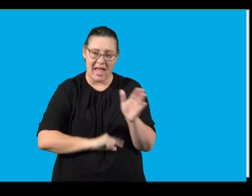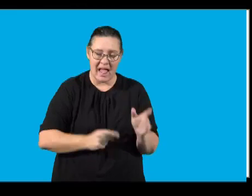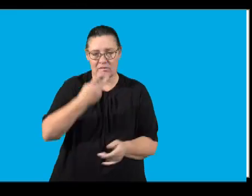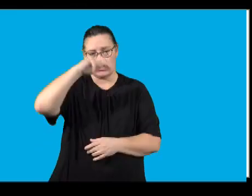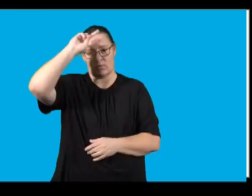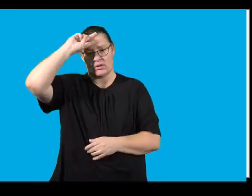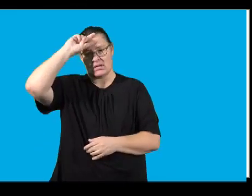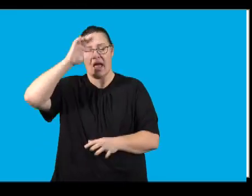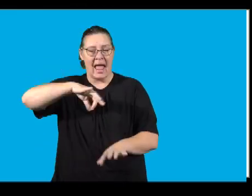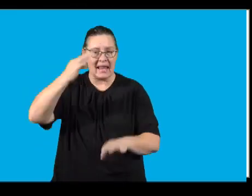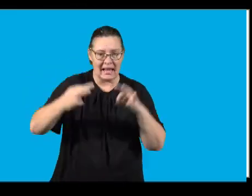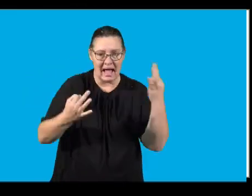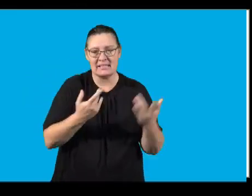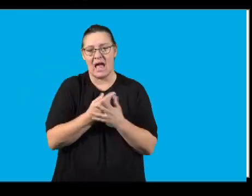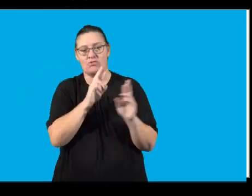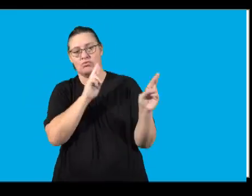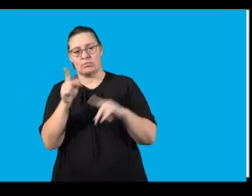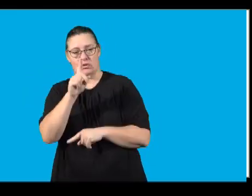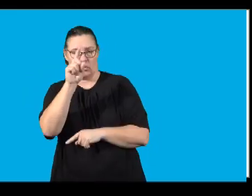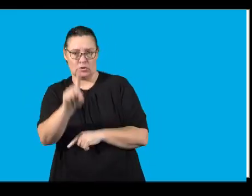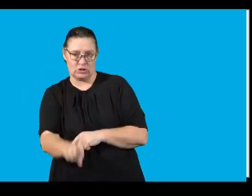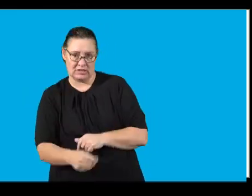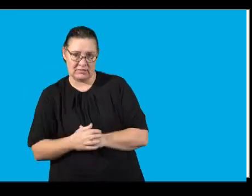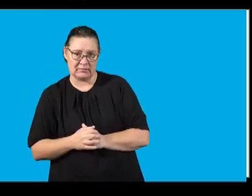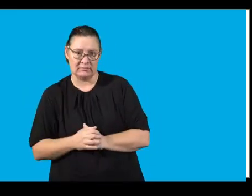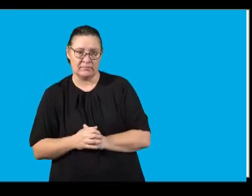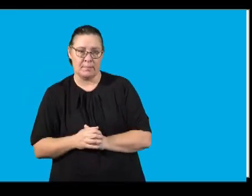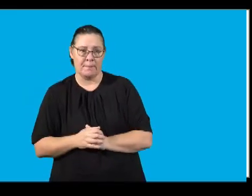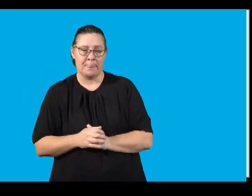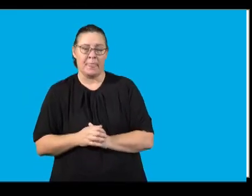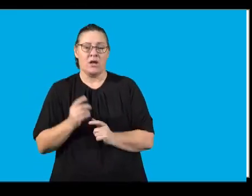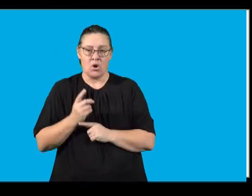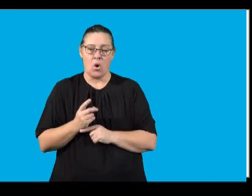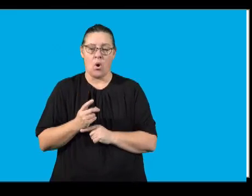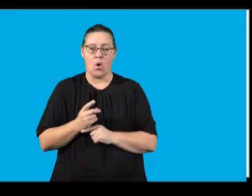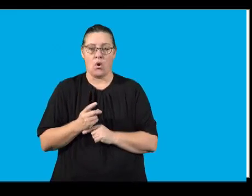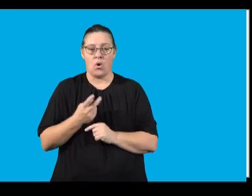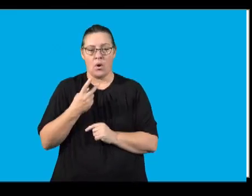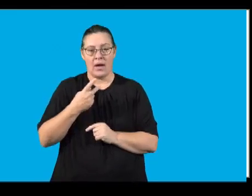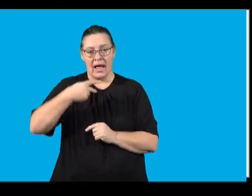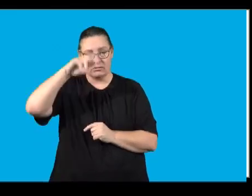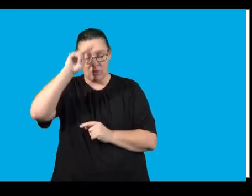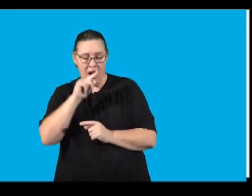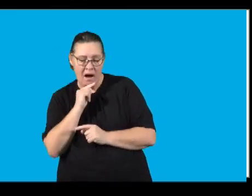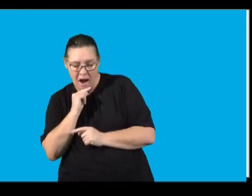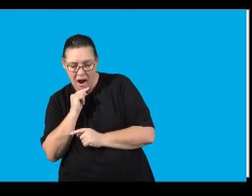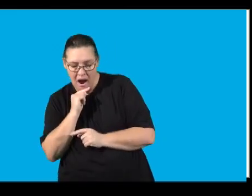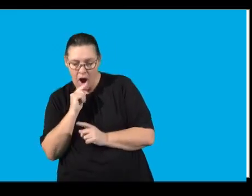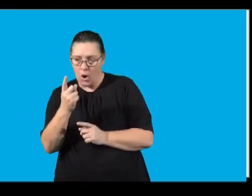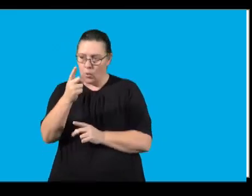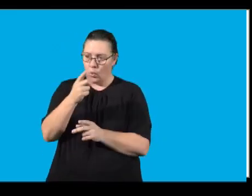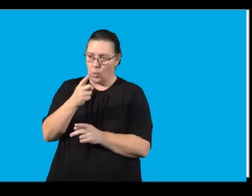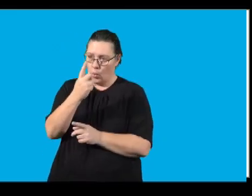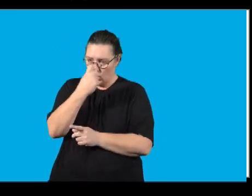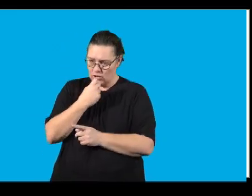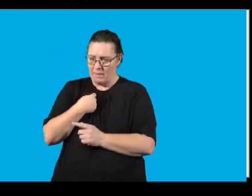and you fail to interpret, analyze, as well as respond to those questions. Then your interpretive style